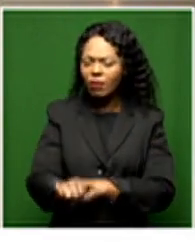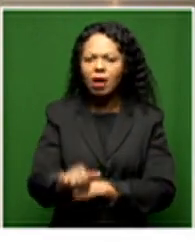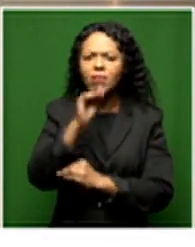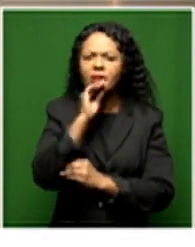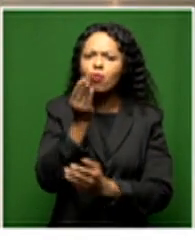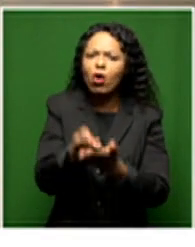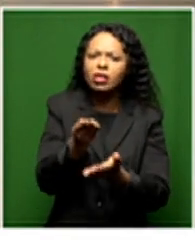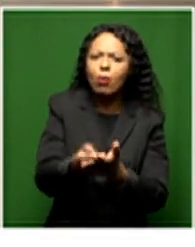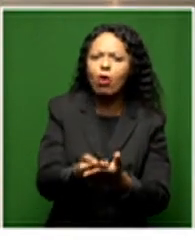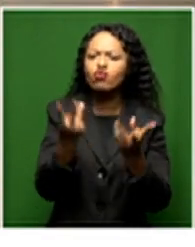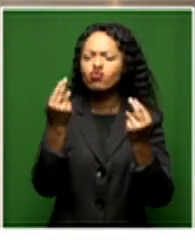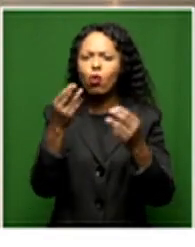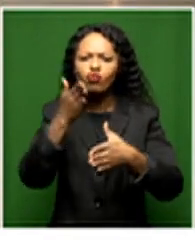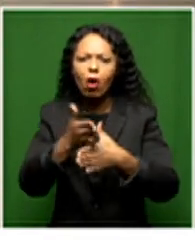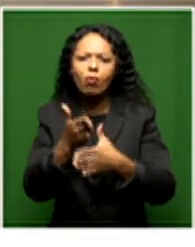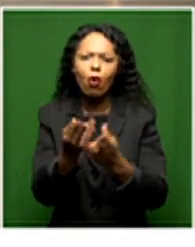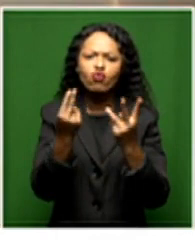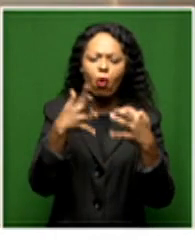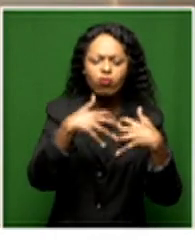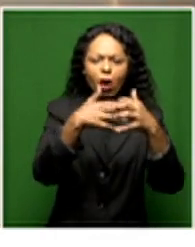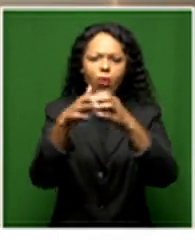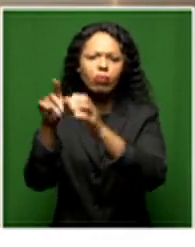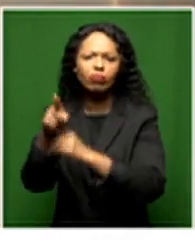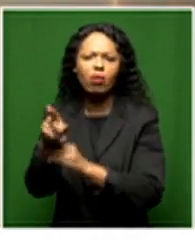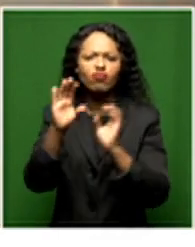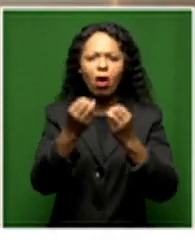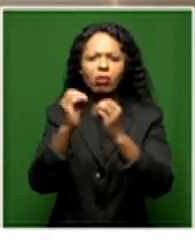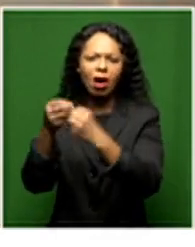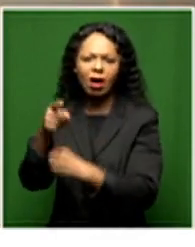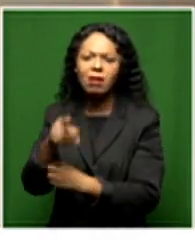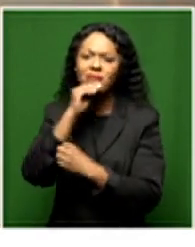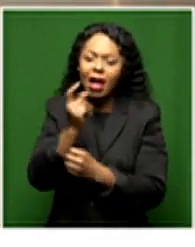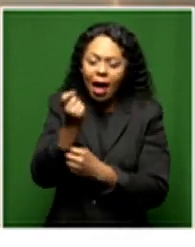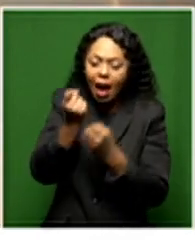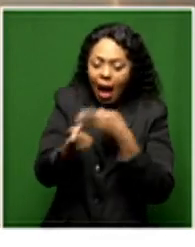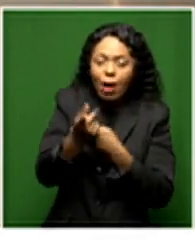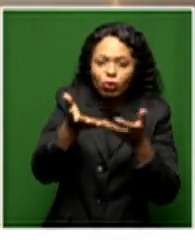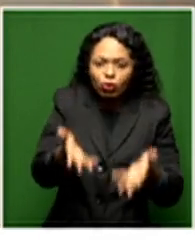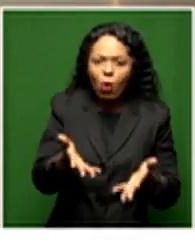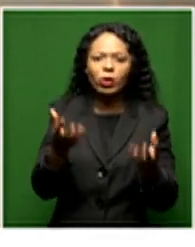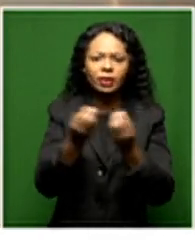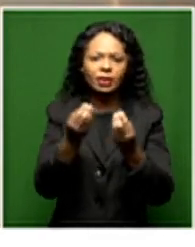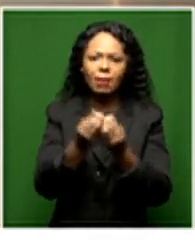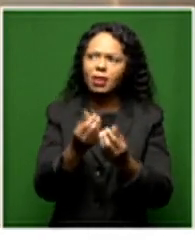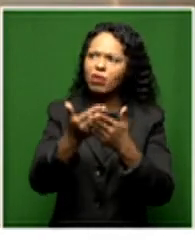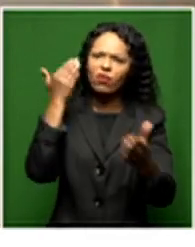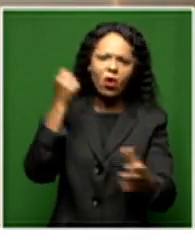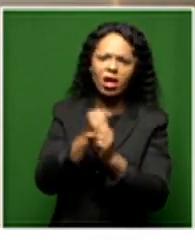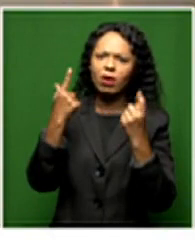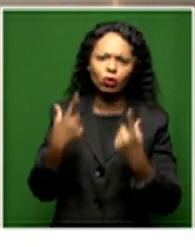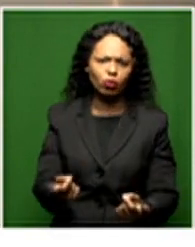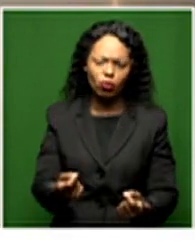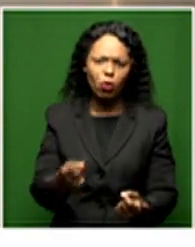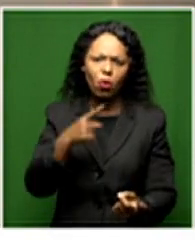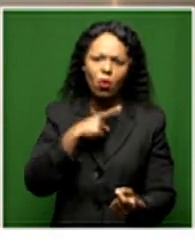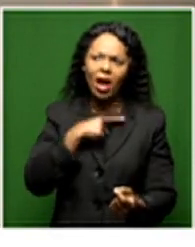kinds of jobs, new kinds of industries, to understand that this is exactly what happens. Something that we couldn't do before, because we